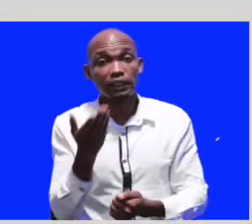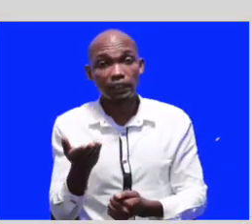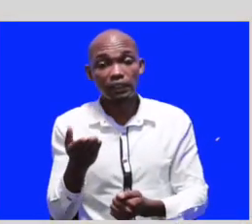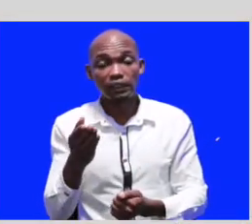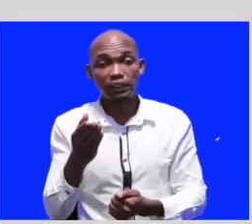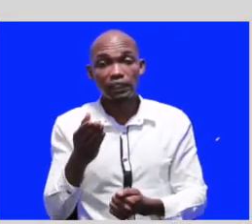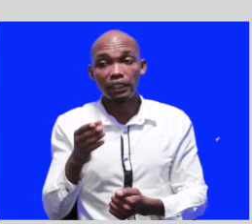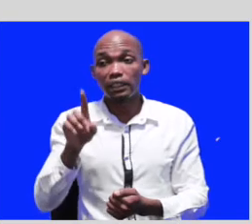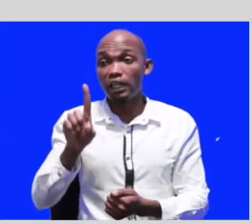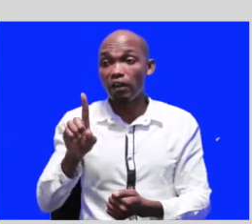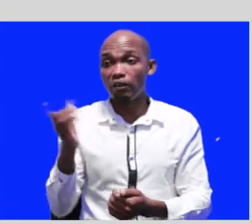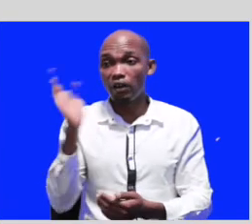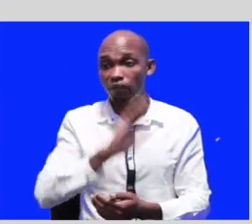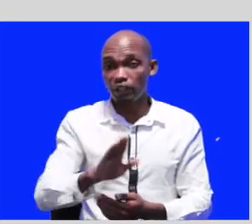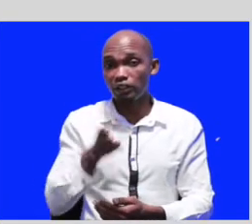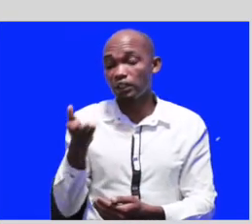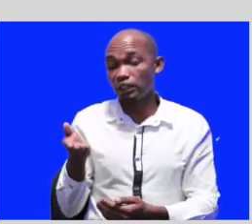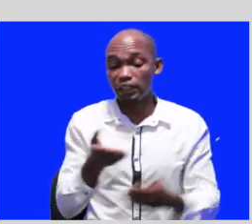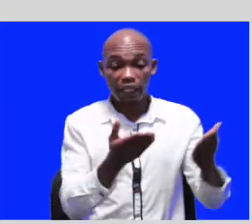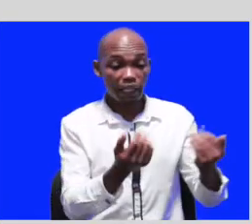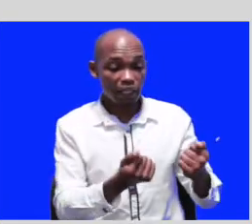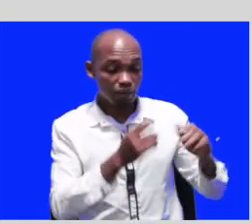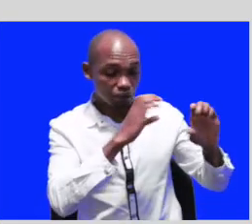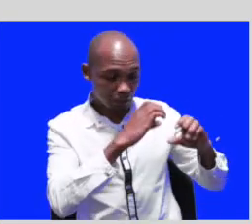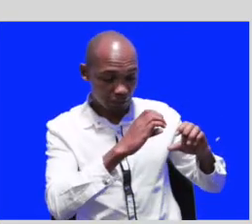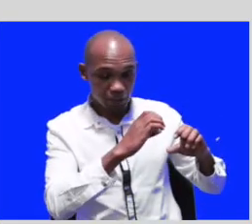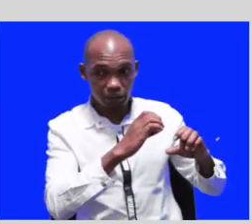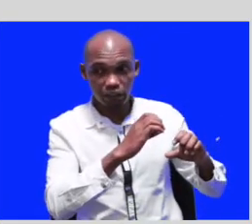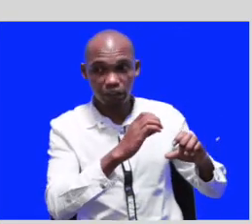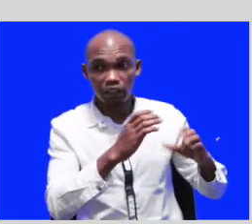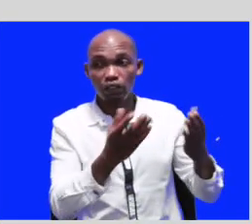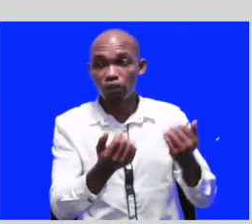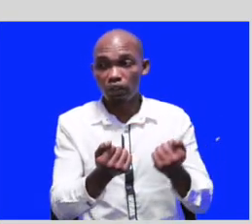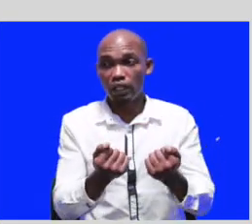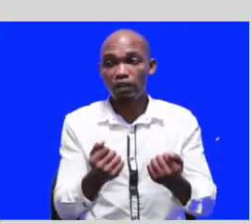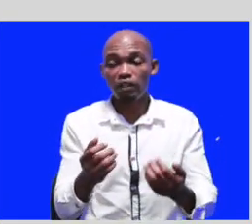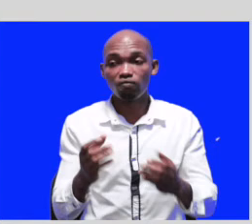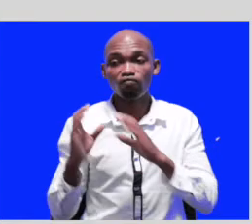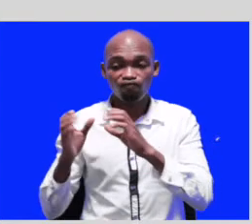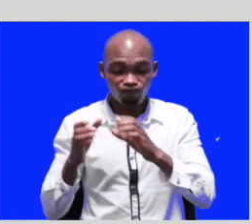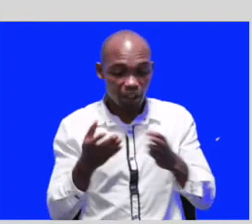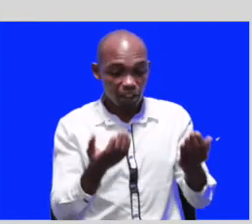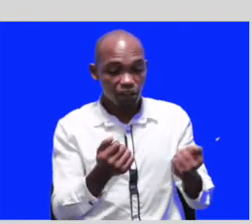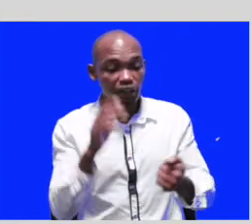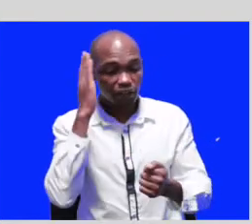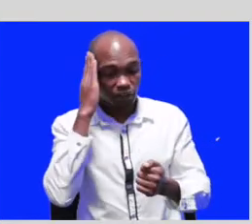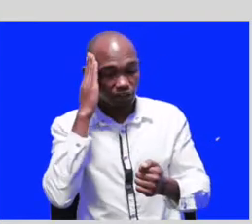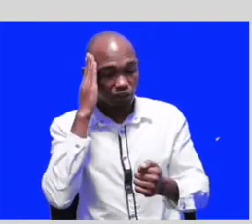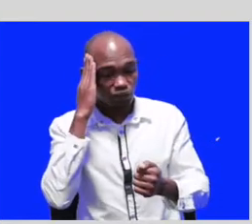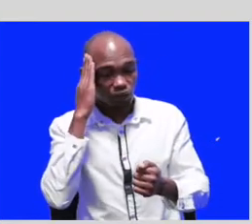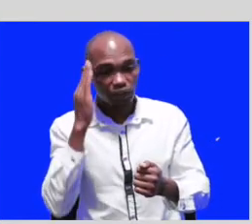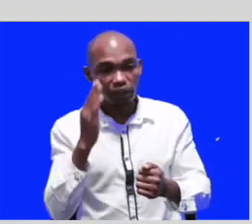Let's see merits of Darwin theory. First, the theory enables scientists to carry further studies, leading to